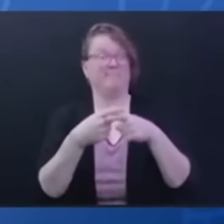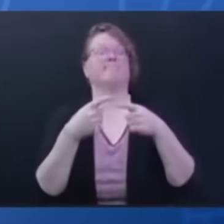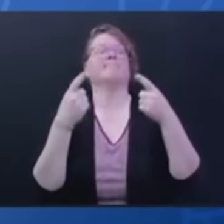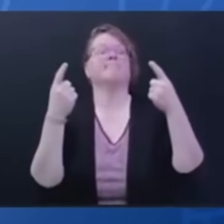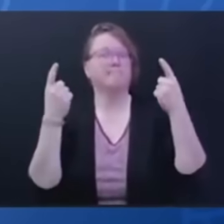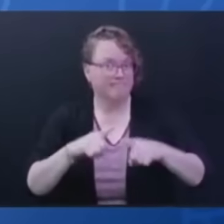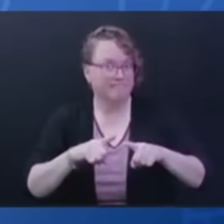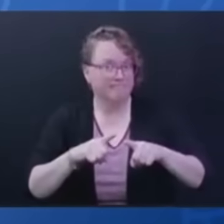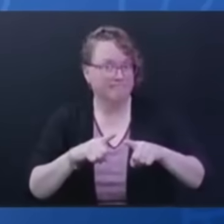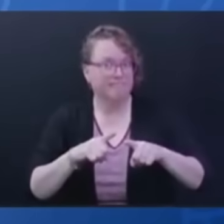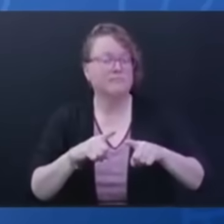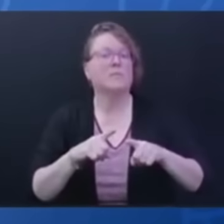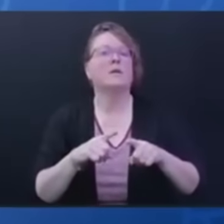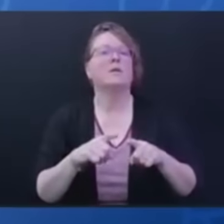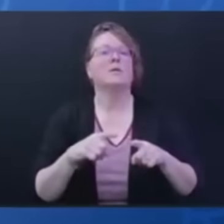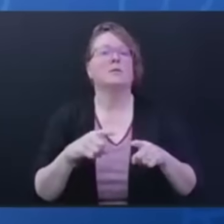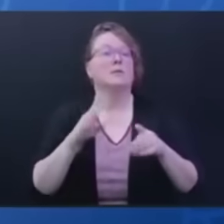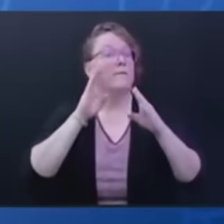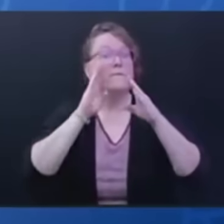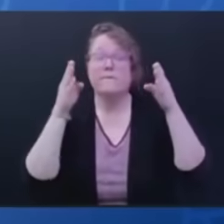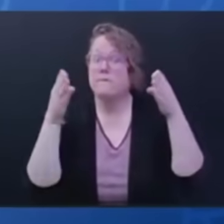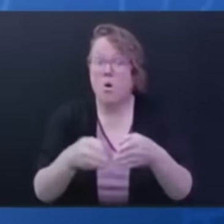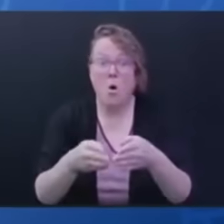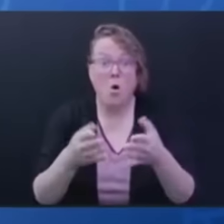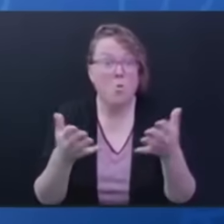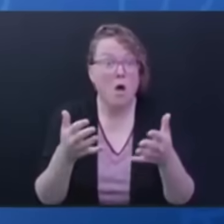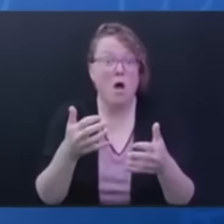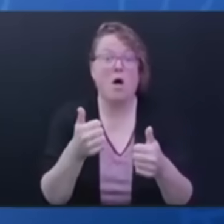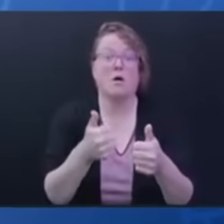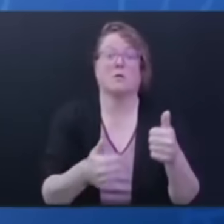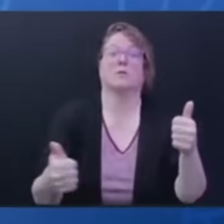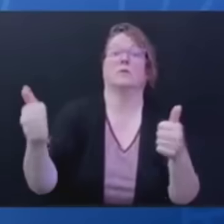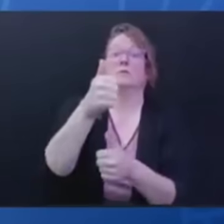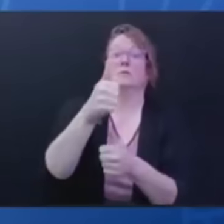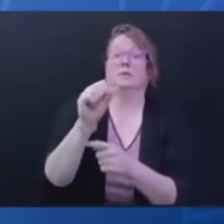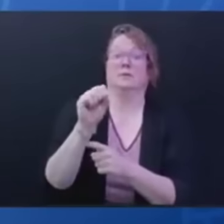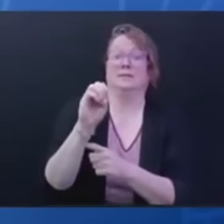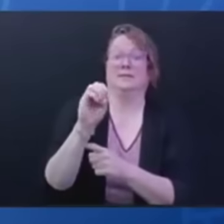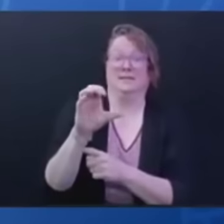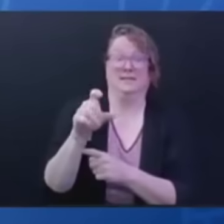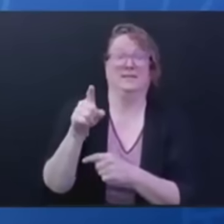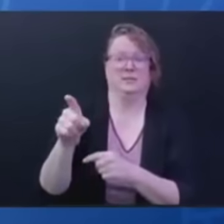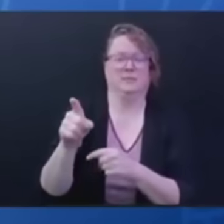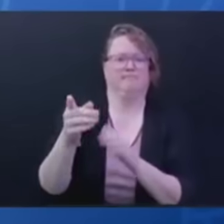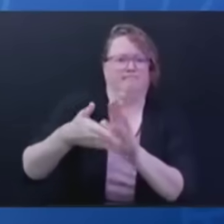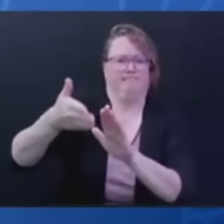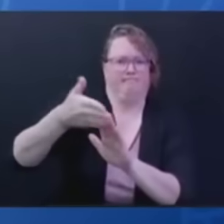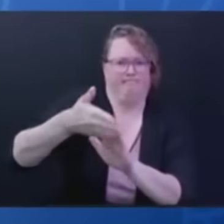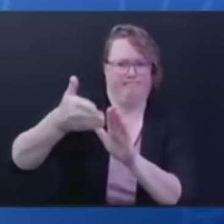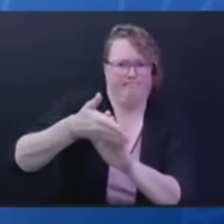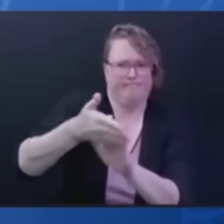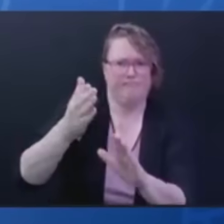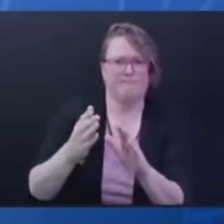real focus of the Secretary of State, who has been the center point leading these conversations and this